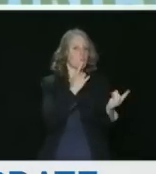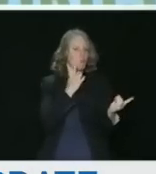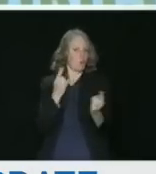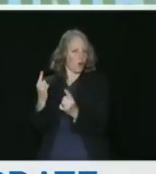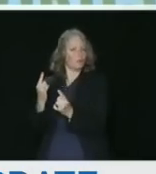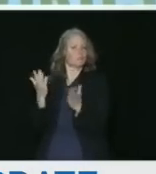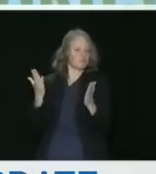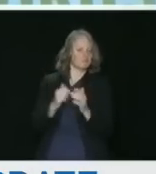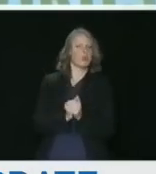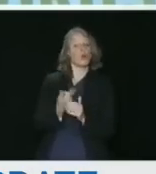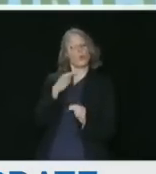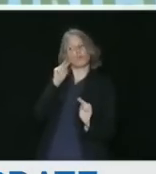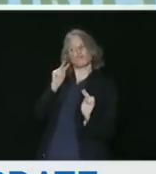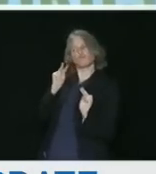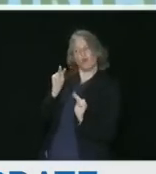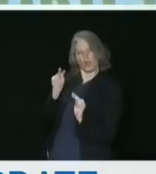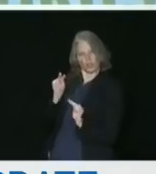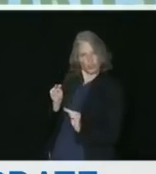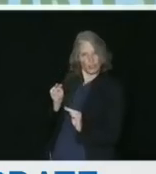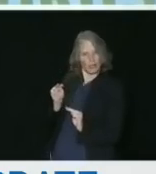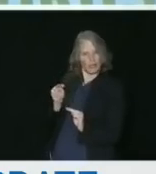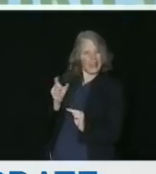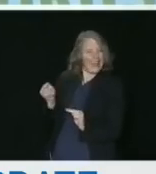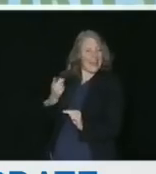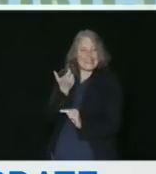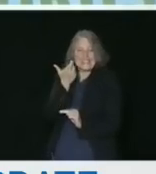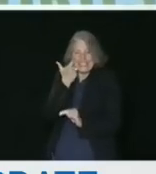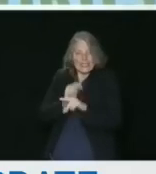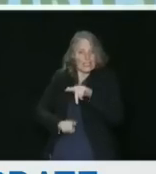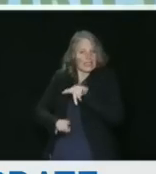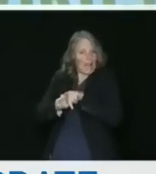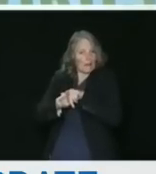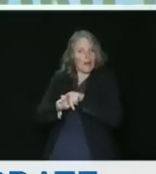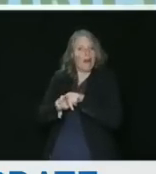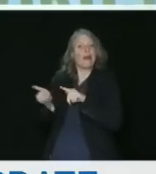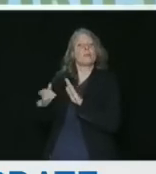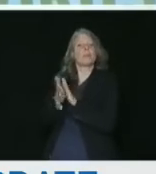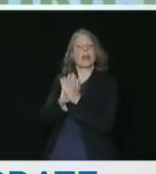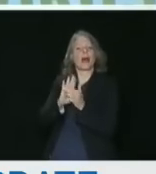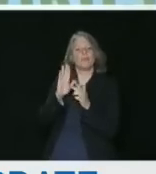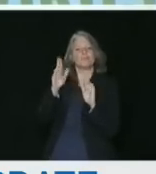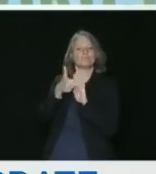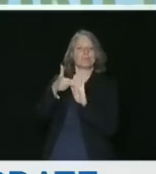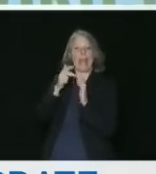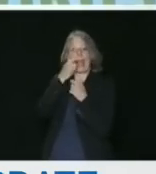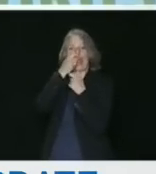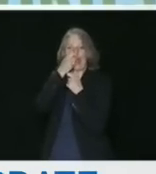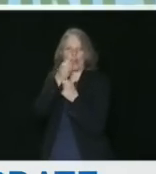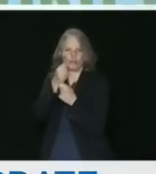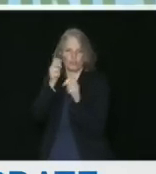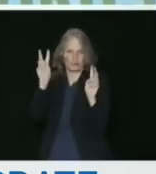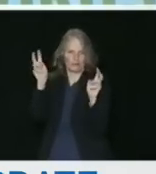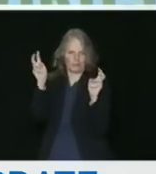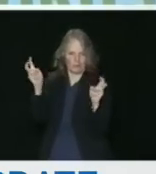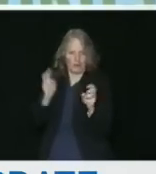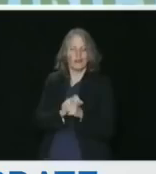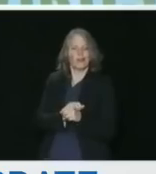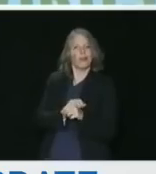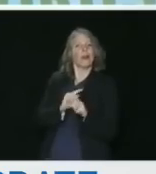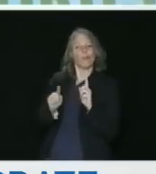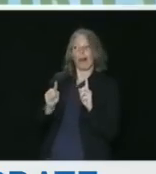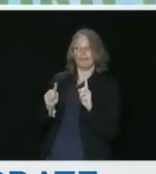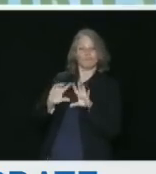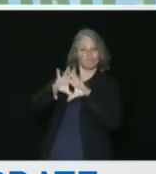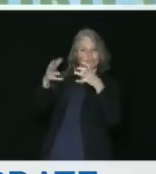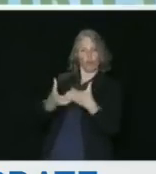this, but it's only just triggered right now in terms of an interest globally. And of course, we have